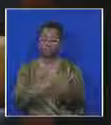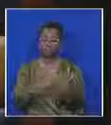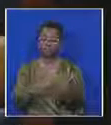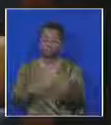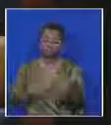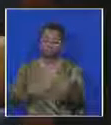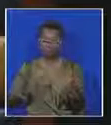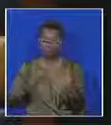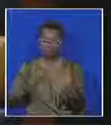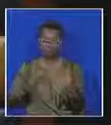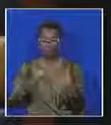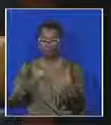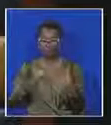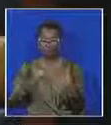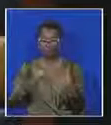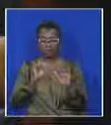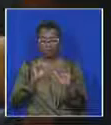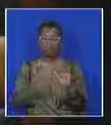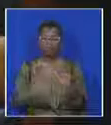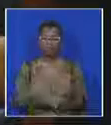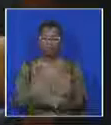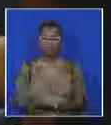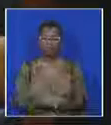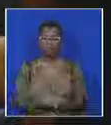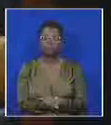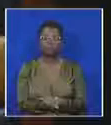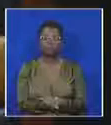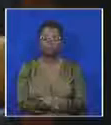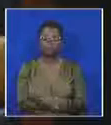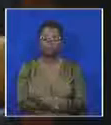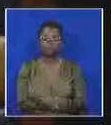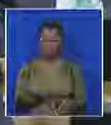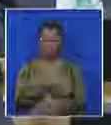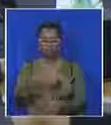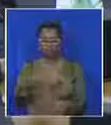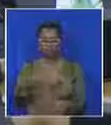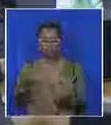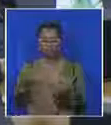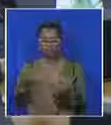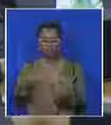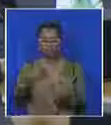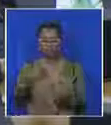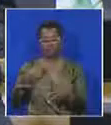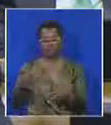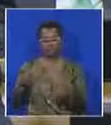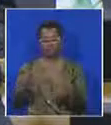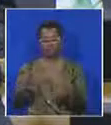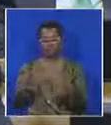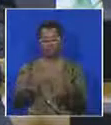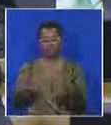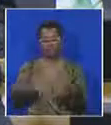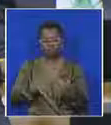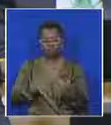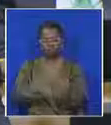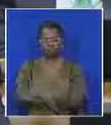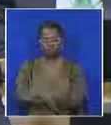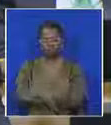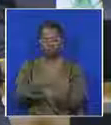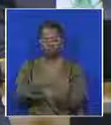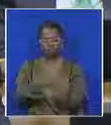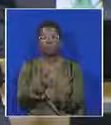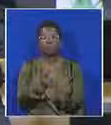indeed withdraw? Madam Speaker, I'm quite happy to withdraw and Thank would you. Like to say to